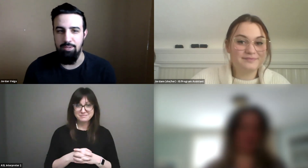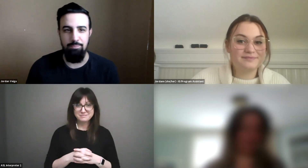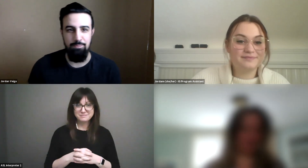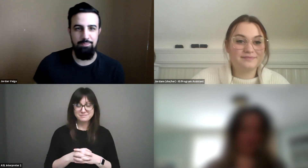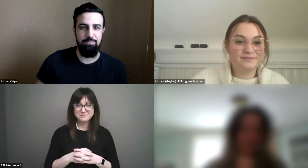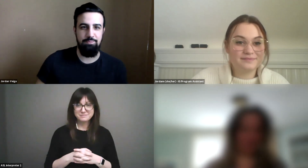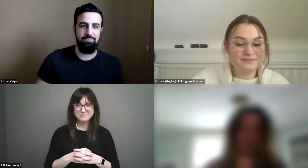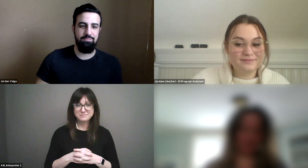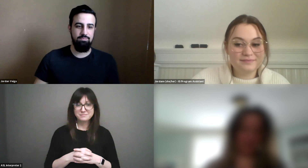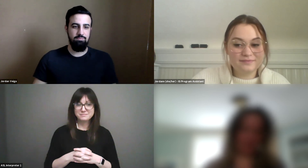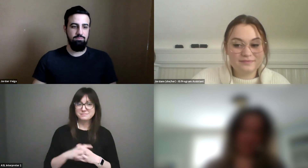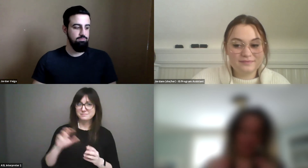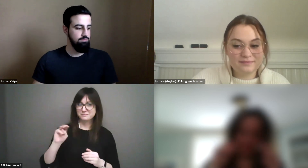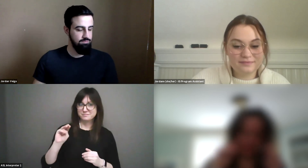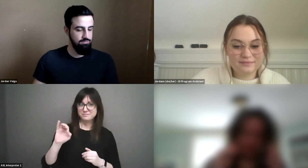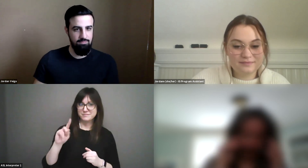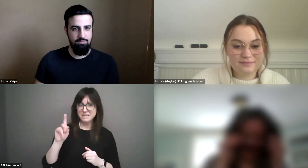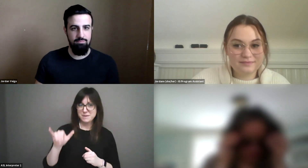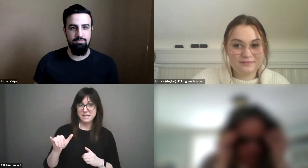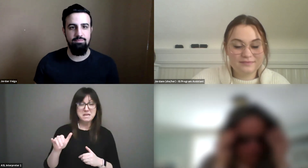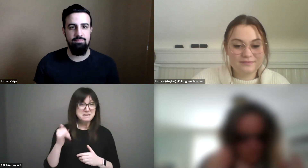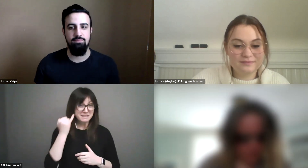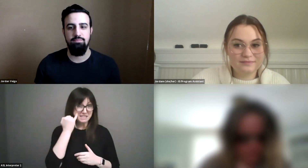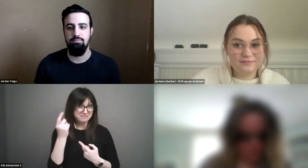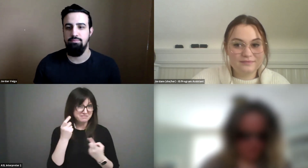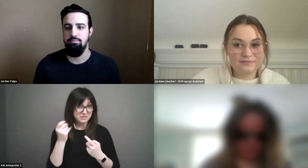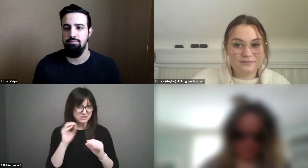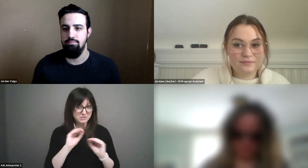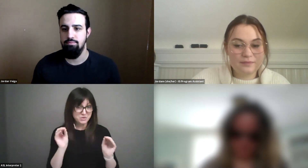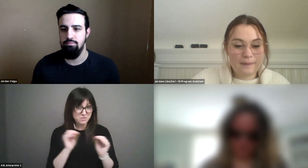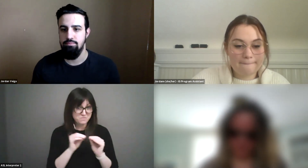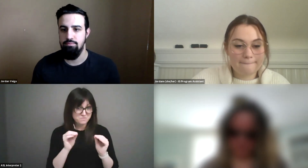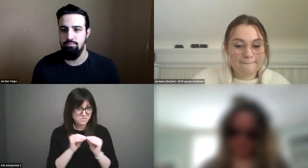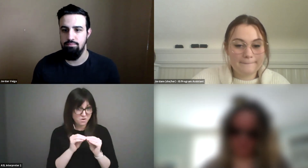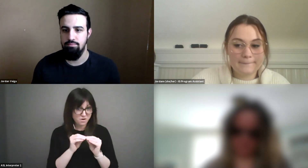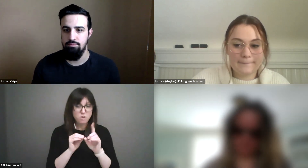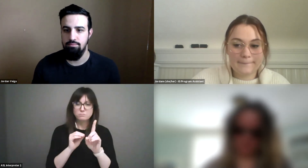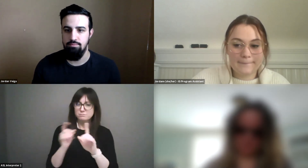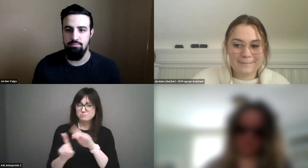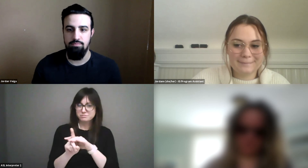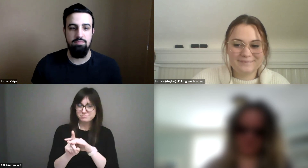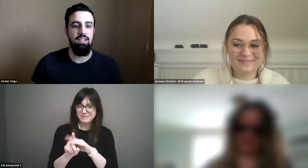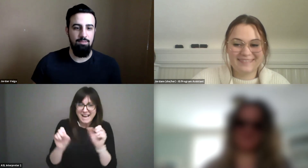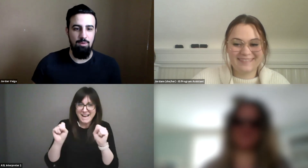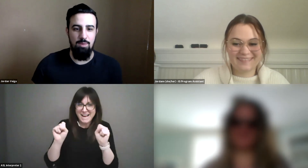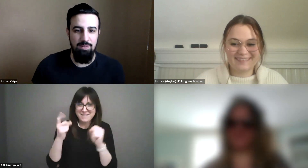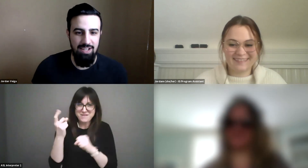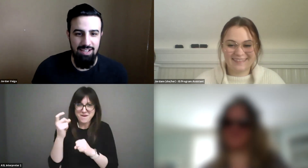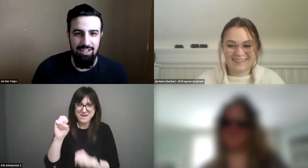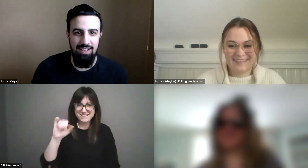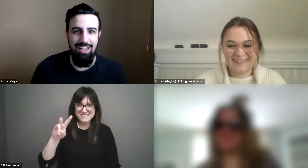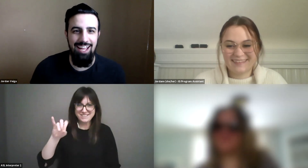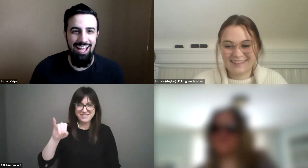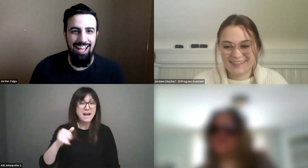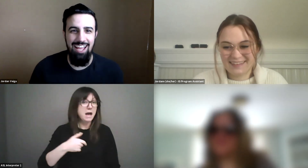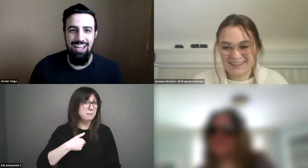Very good. So if there's no more questions, I think, oh, there is. There's one more. As soon as